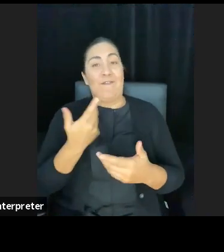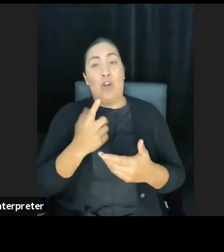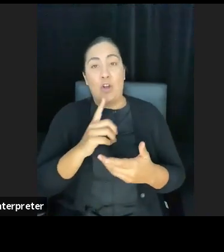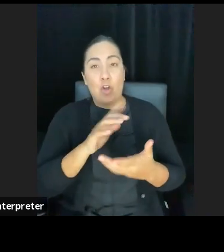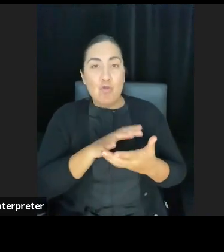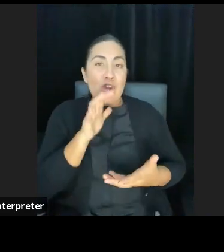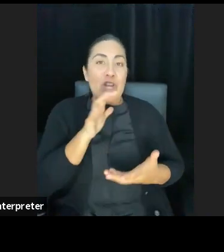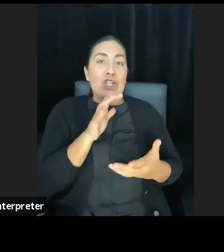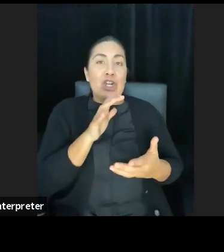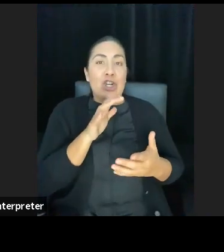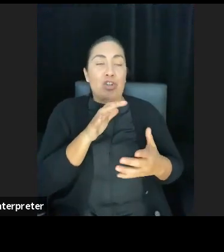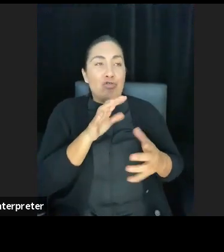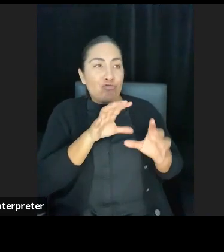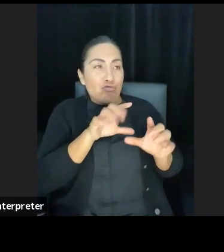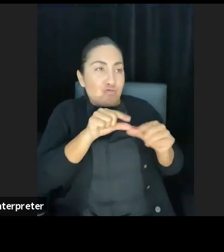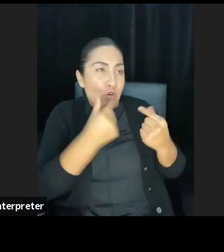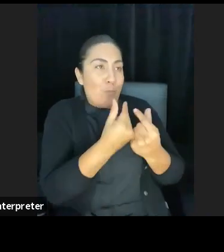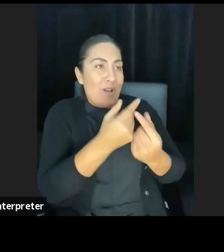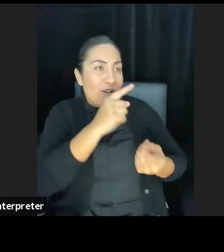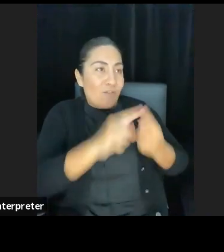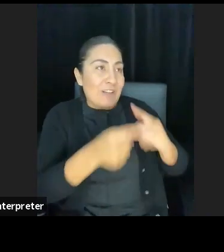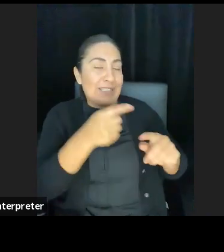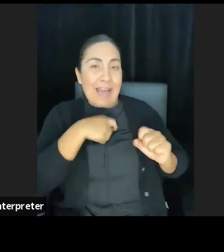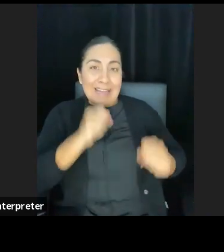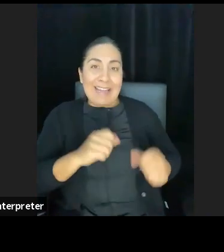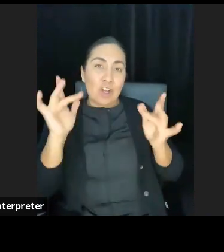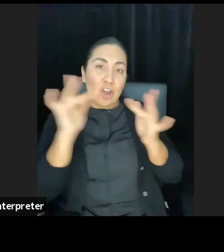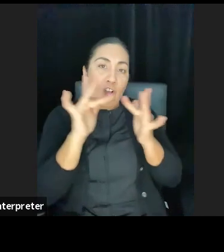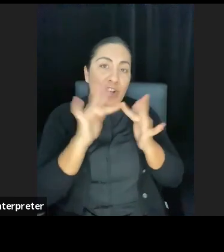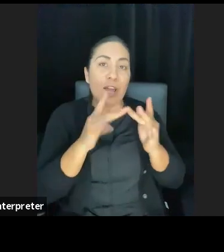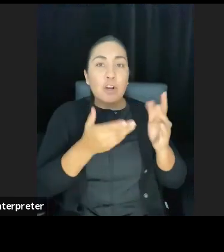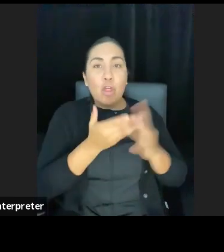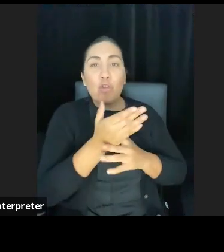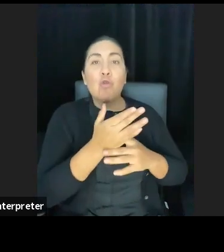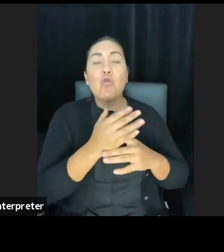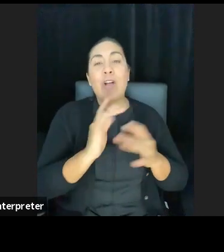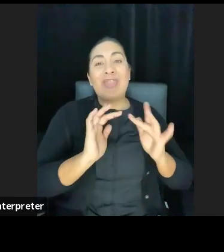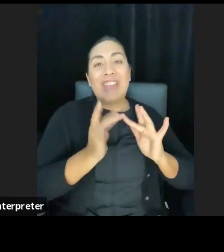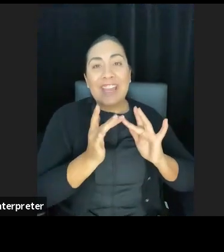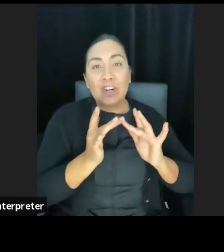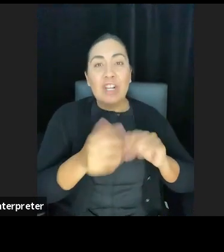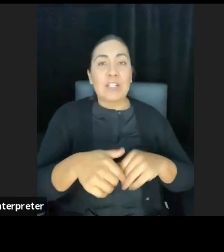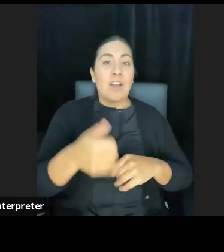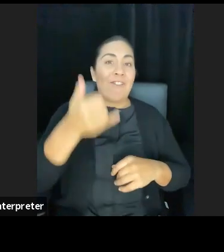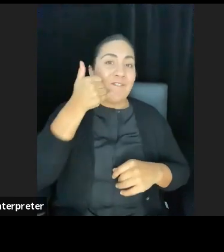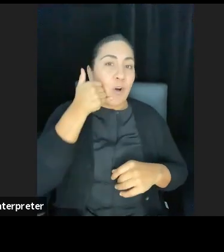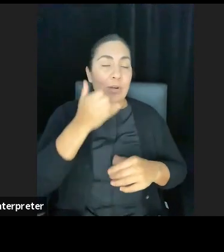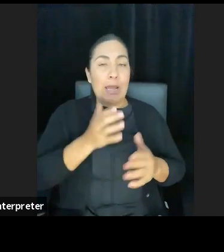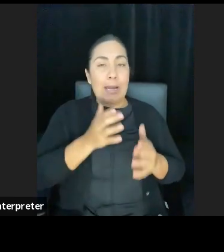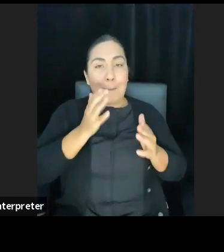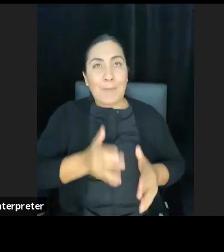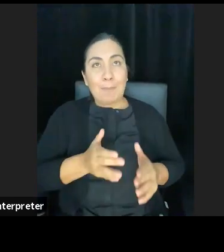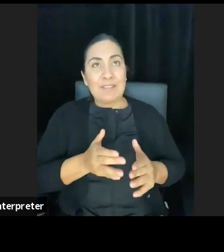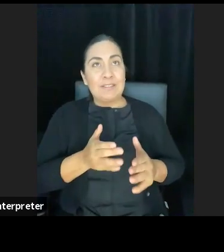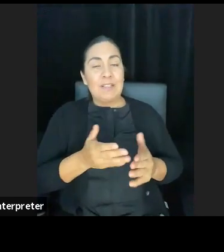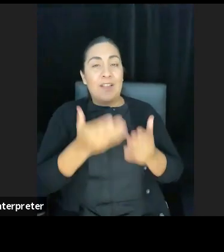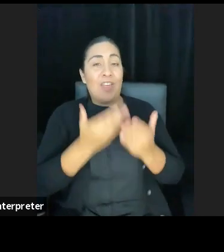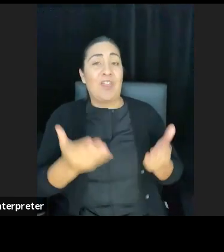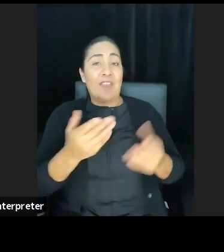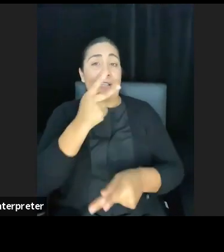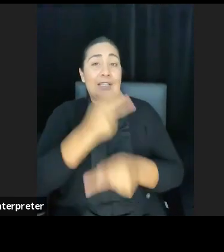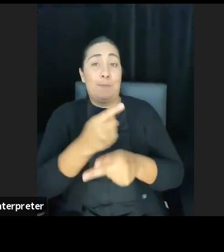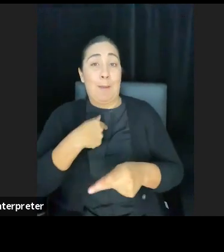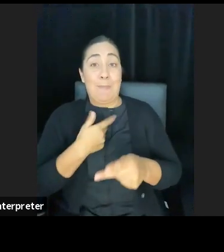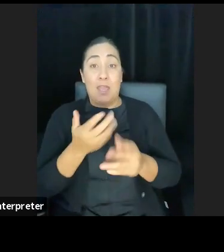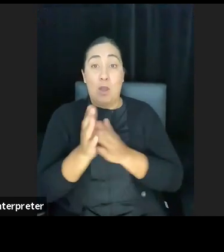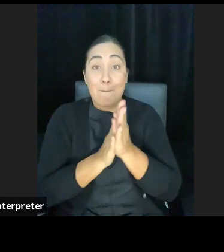the internet, through a multiplicity of platforms, over the phone, and also in person. And the thing that's keeping me motivated right